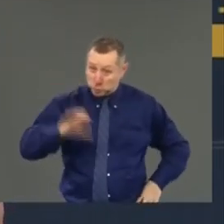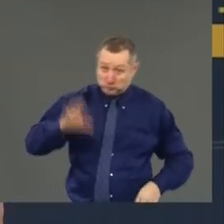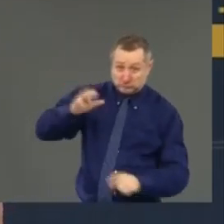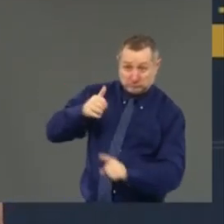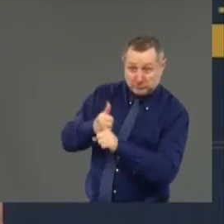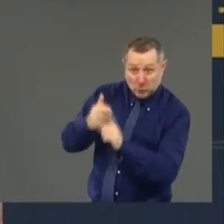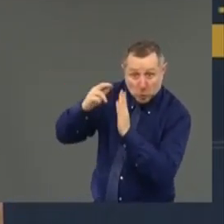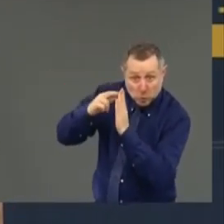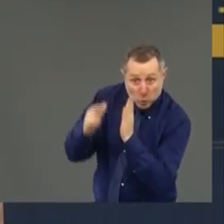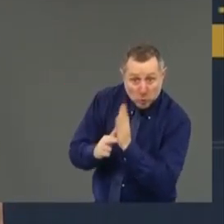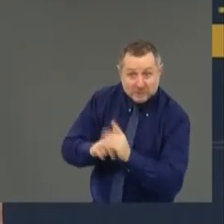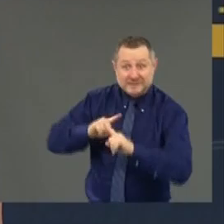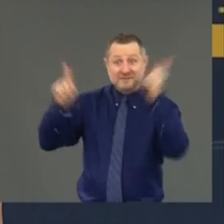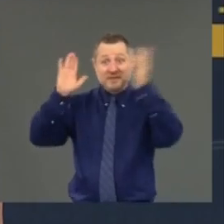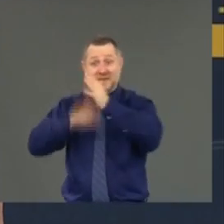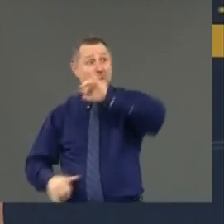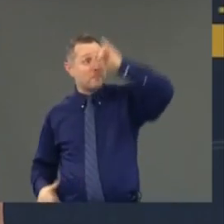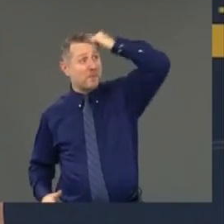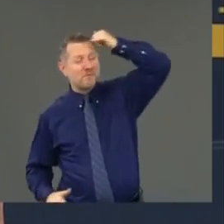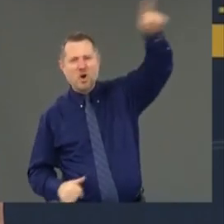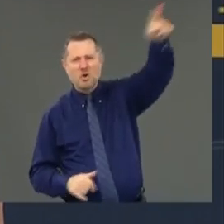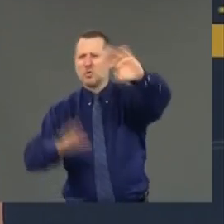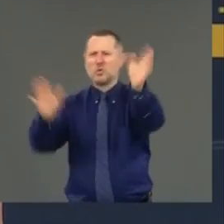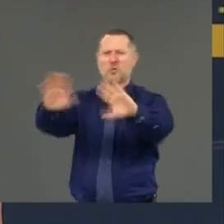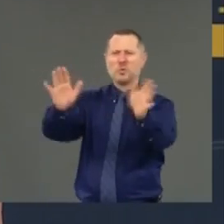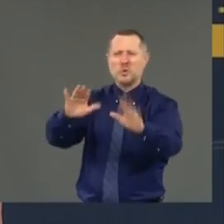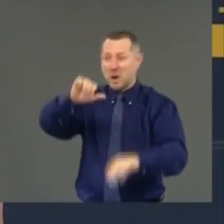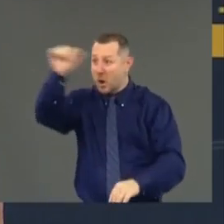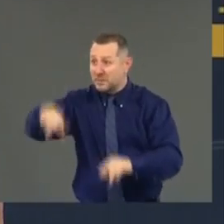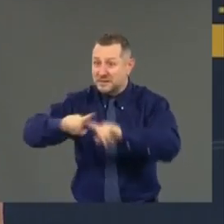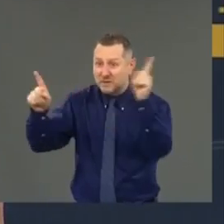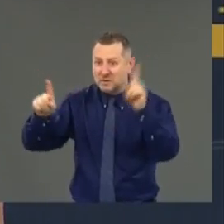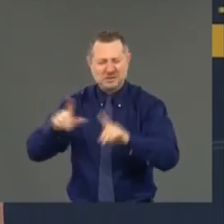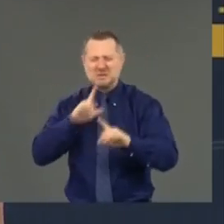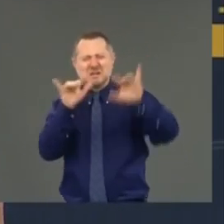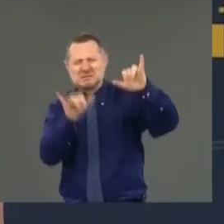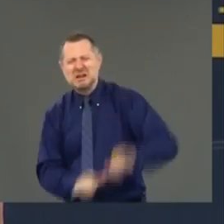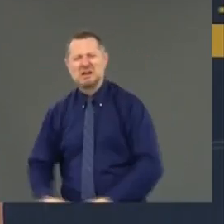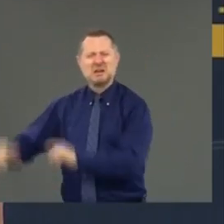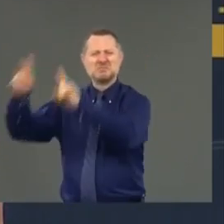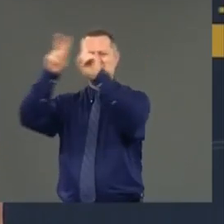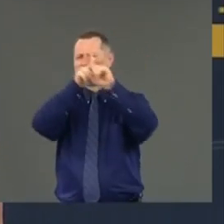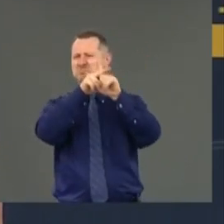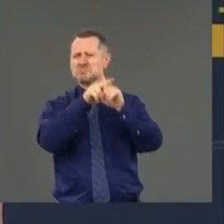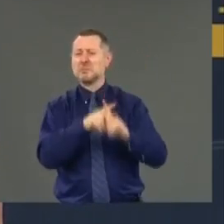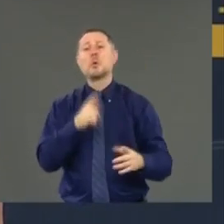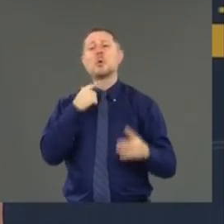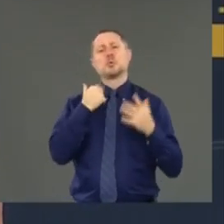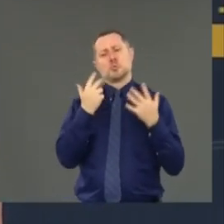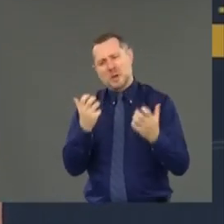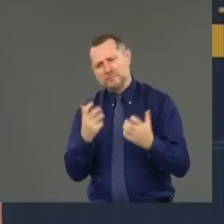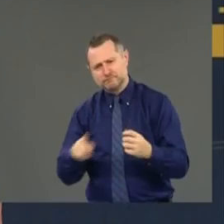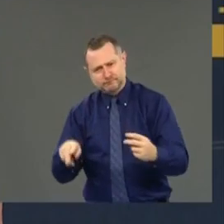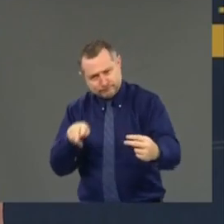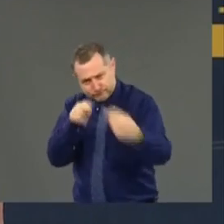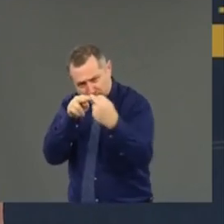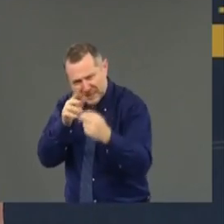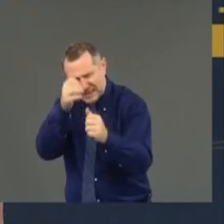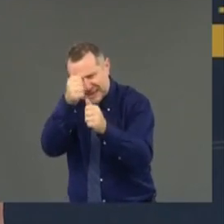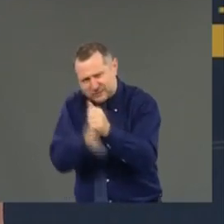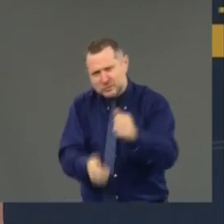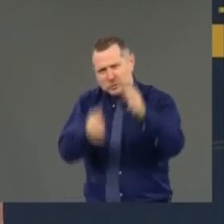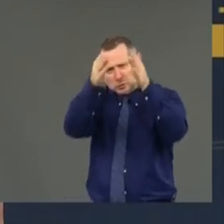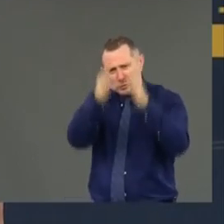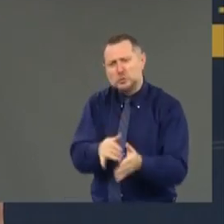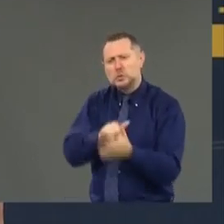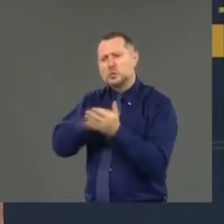there are for Albany. I want to be able to say to every New Yorker, I believe it is safe